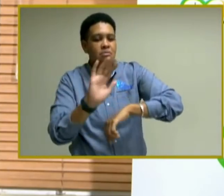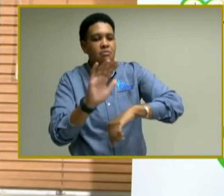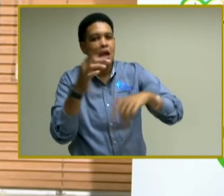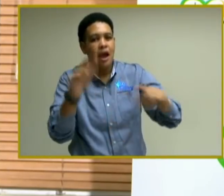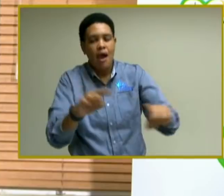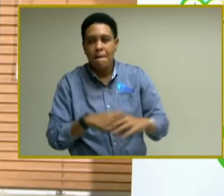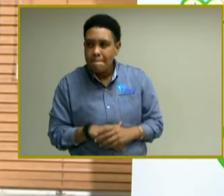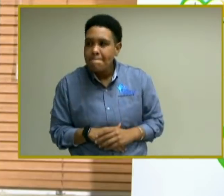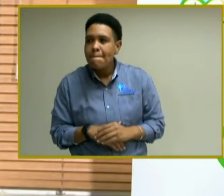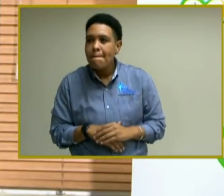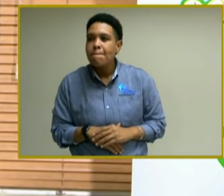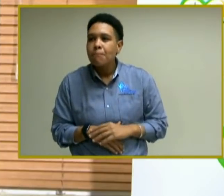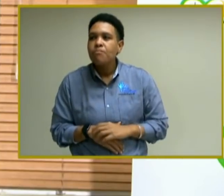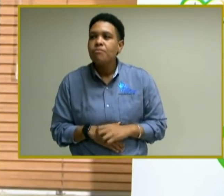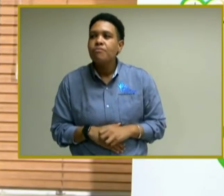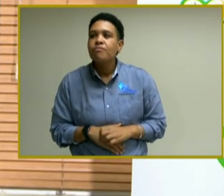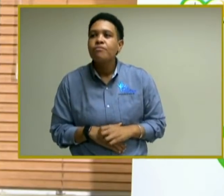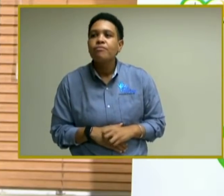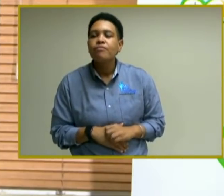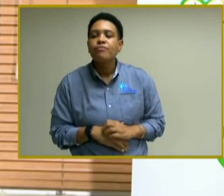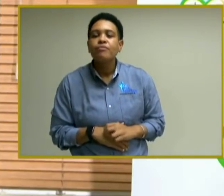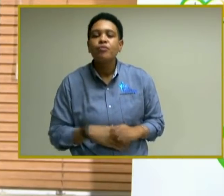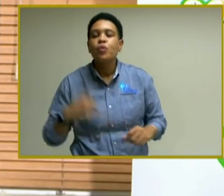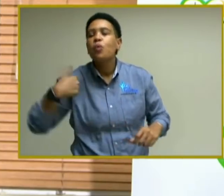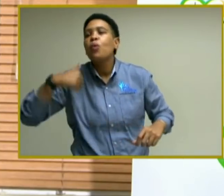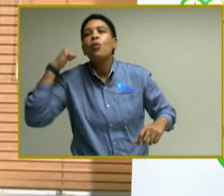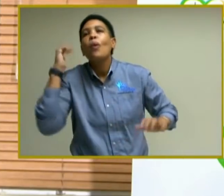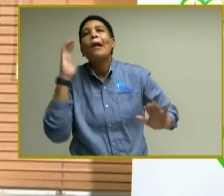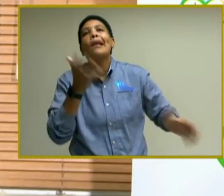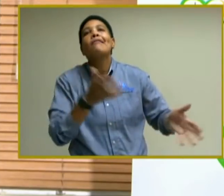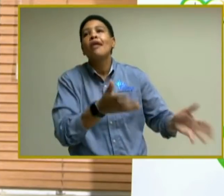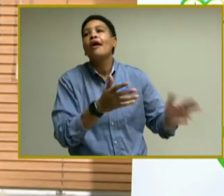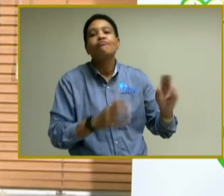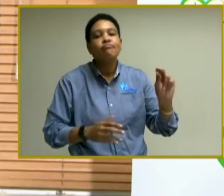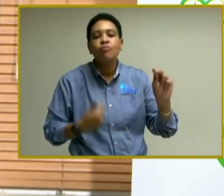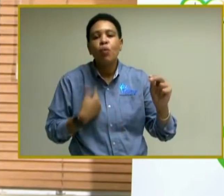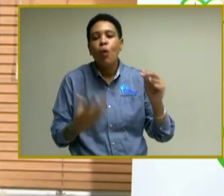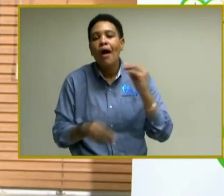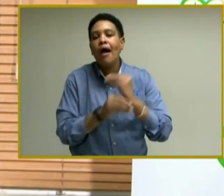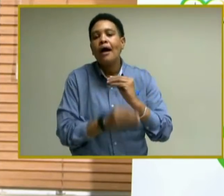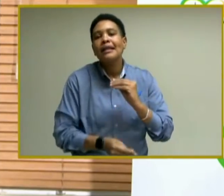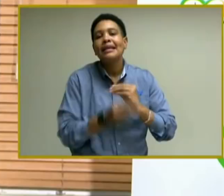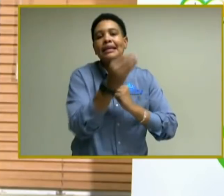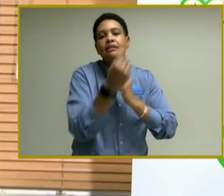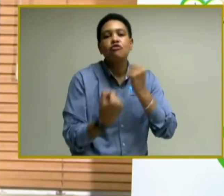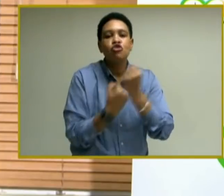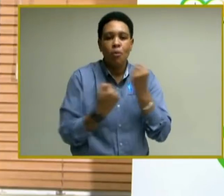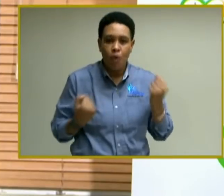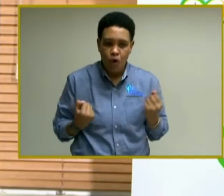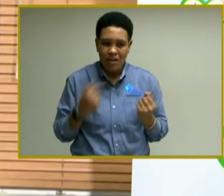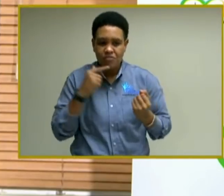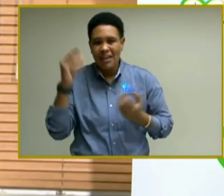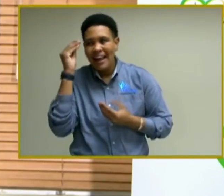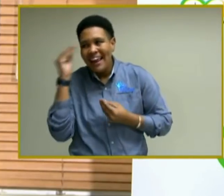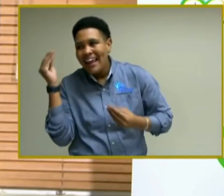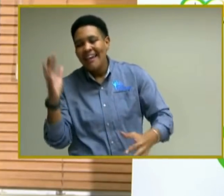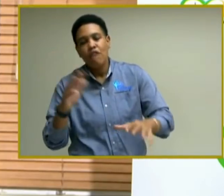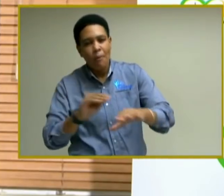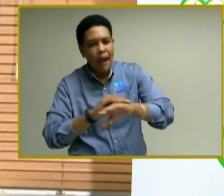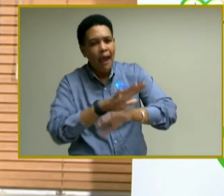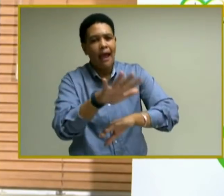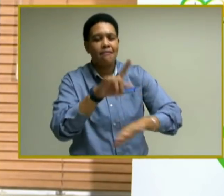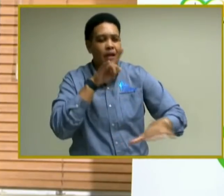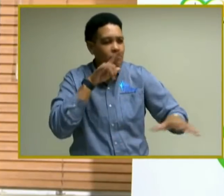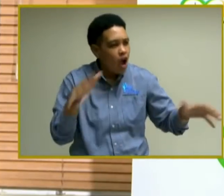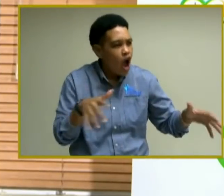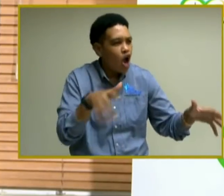the, we're not going to leave it there. What we want to do is to give support, information, advice,